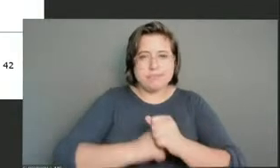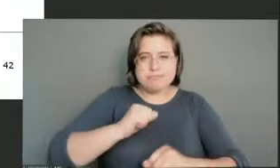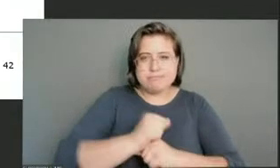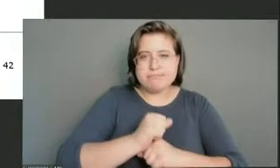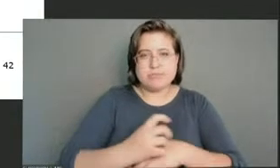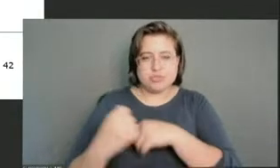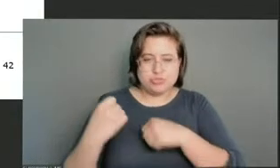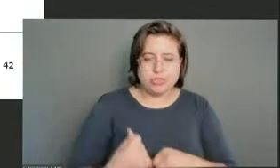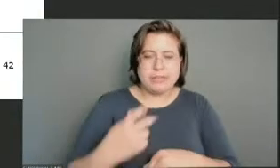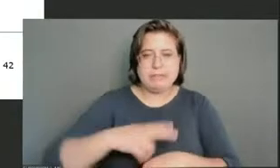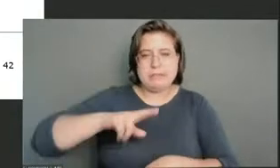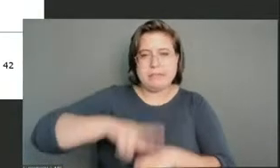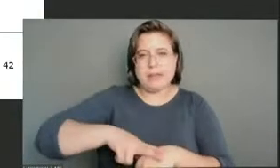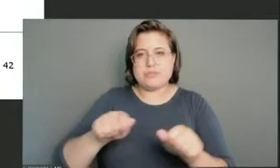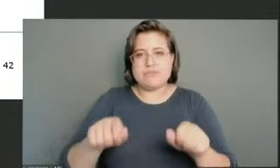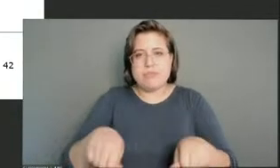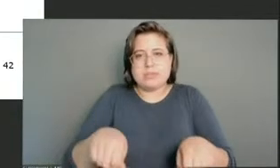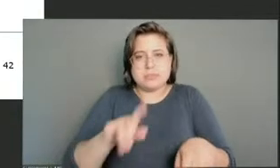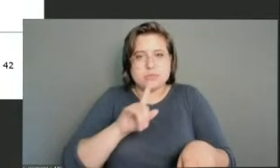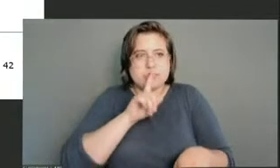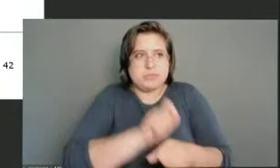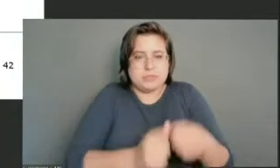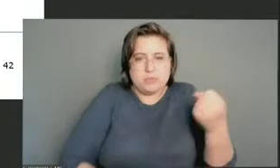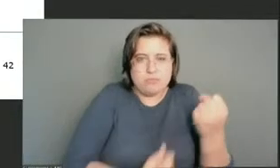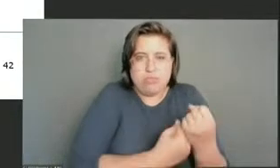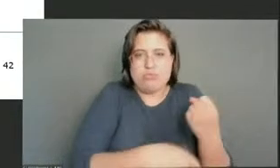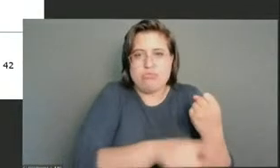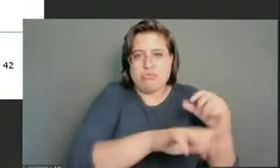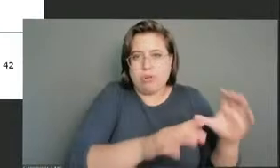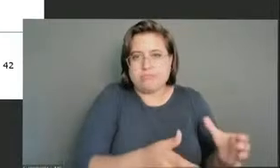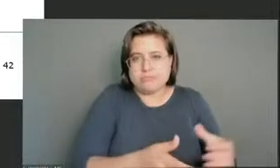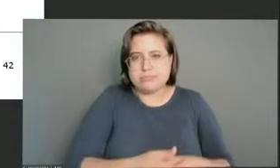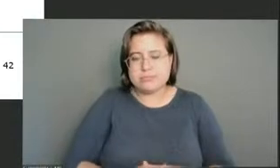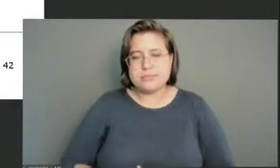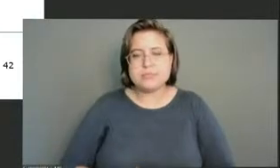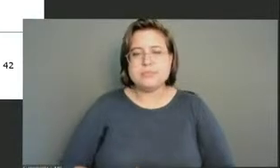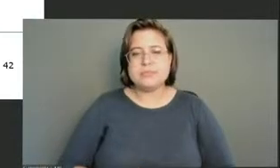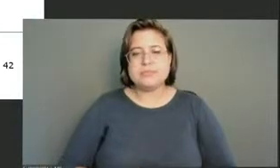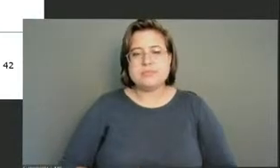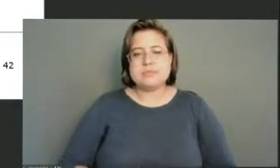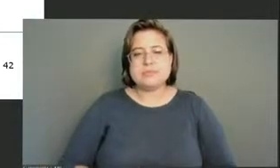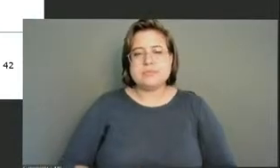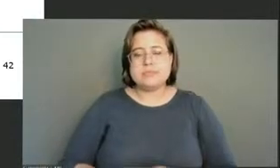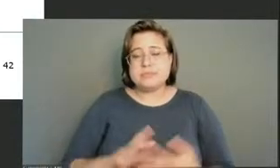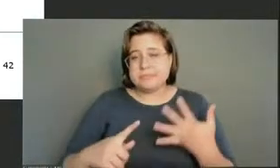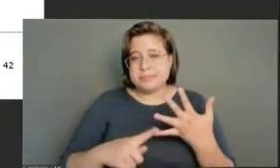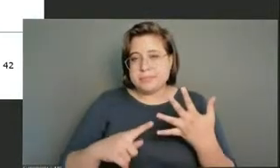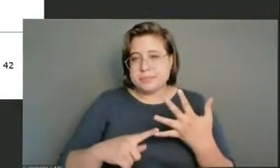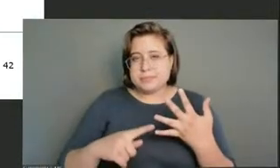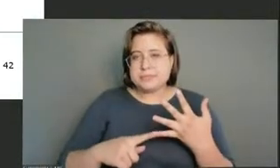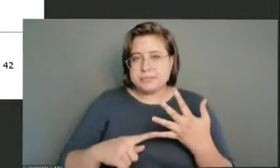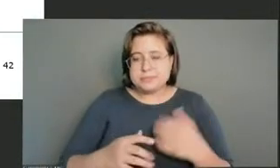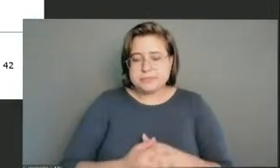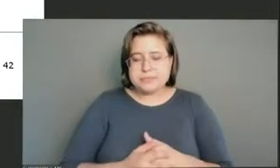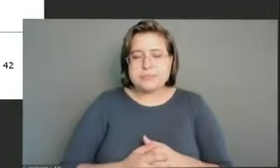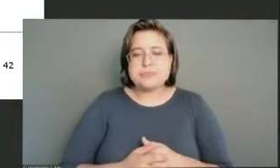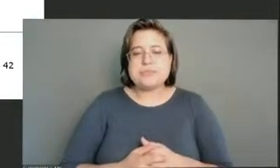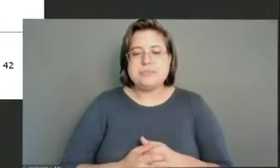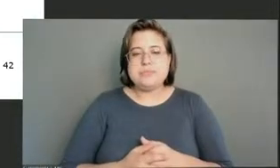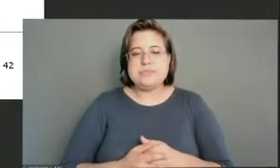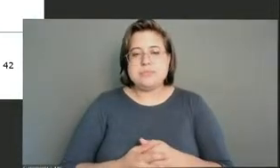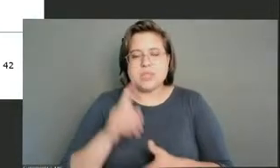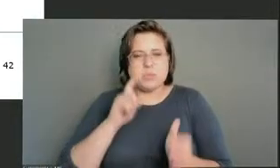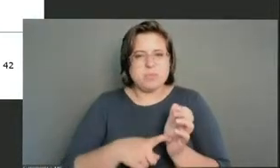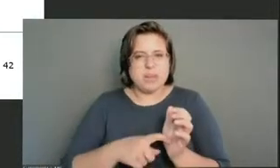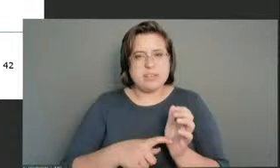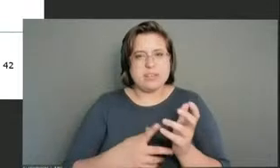to really support people living with long COVID. And then finally, in response to problem statement 1, we recognize the disproportionate impact